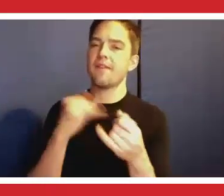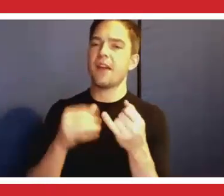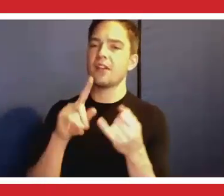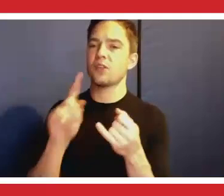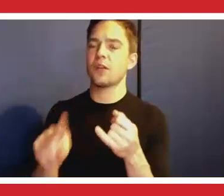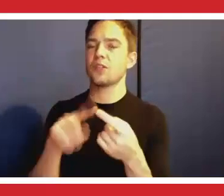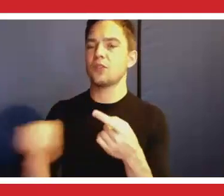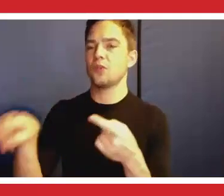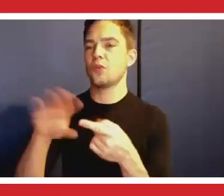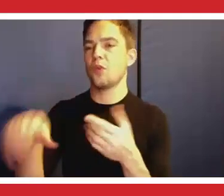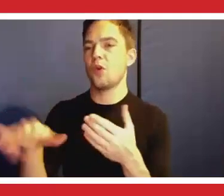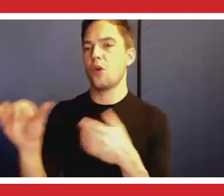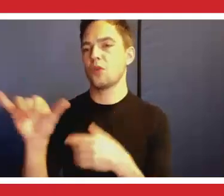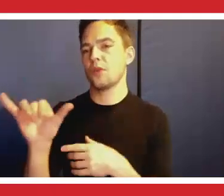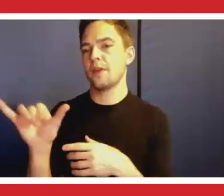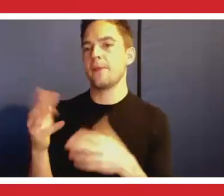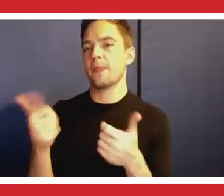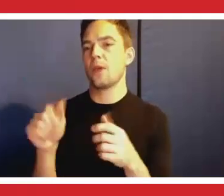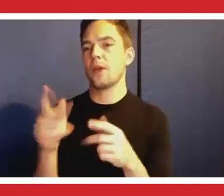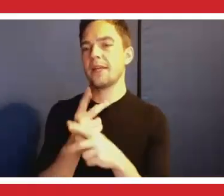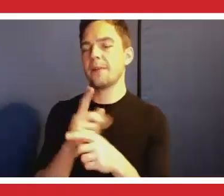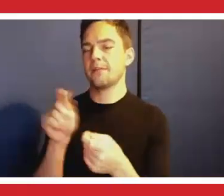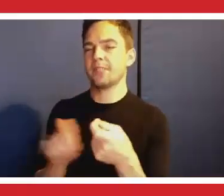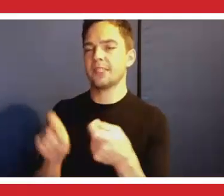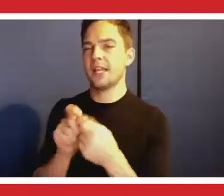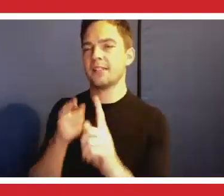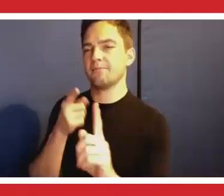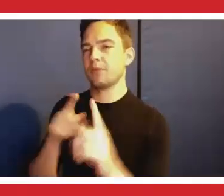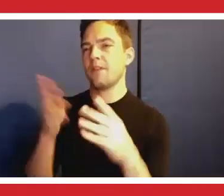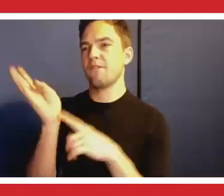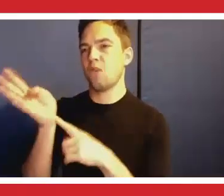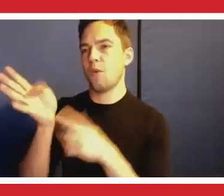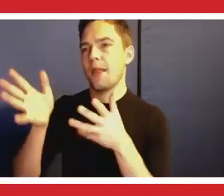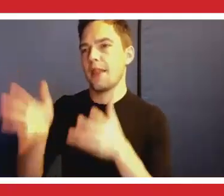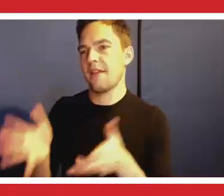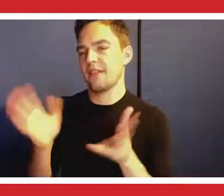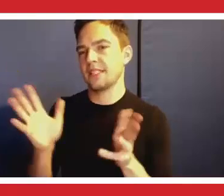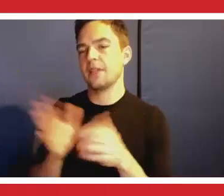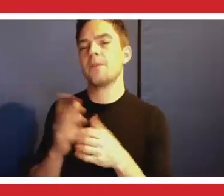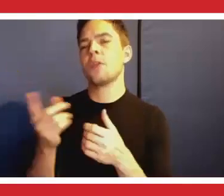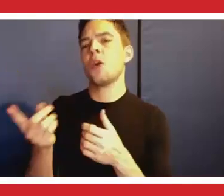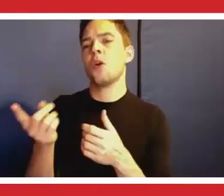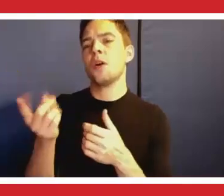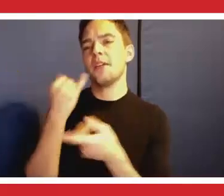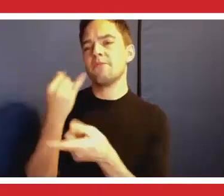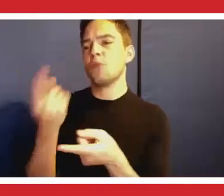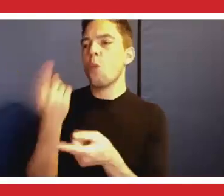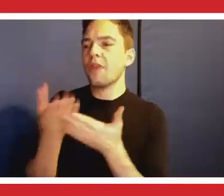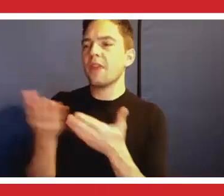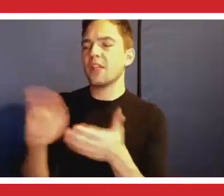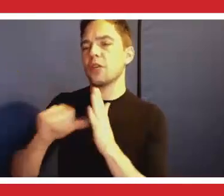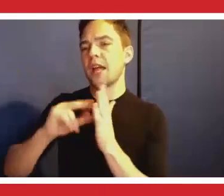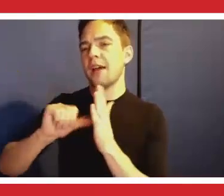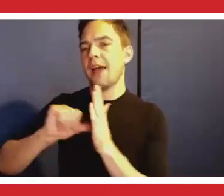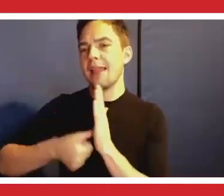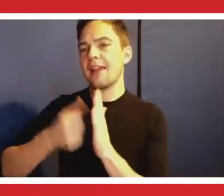all. So if we can try and keep it concise with 4 minutes left, what one thing would you highlight from your experience that can be done